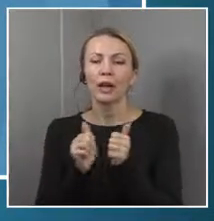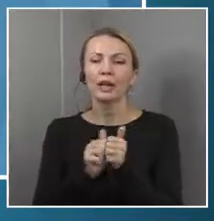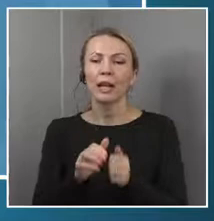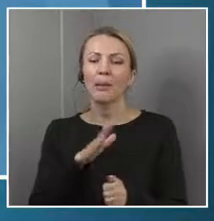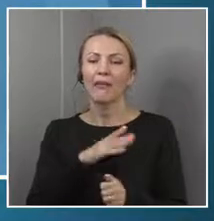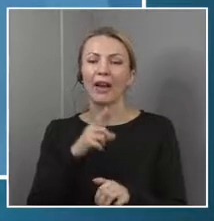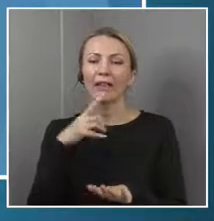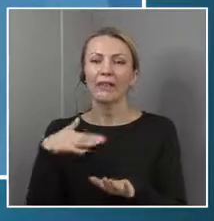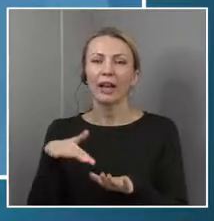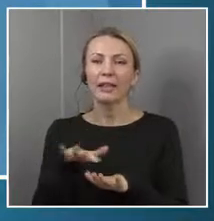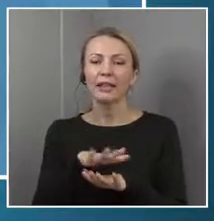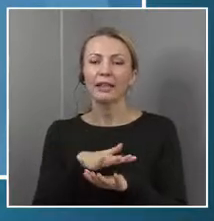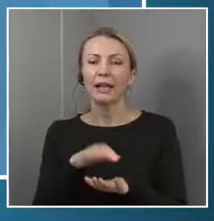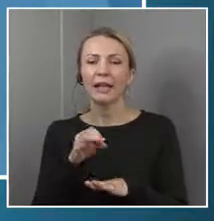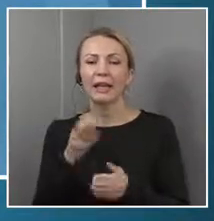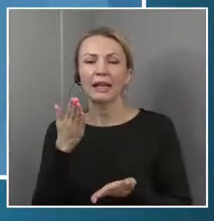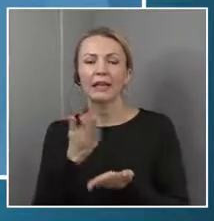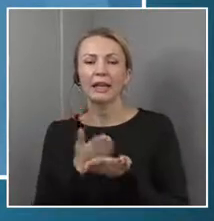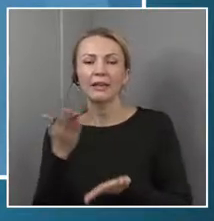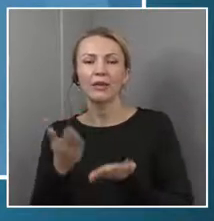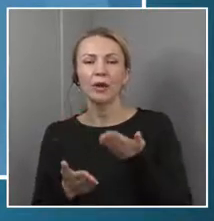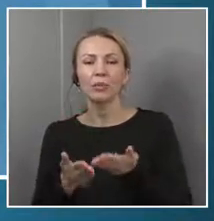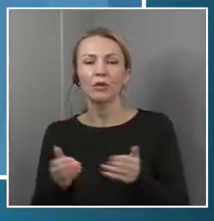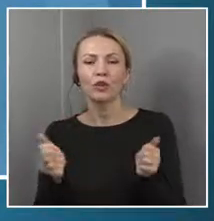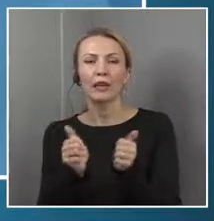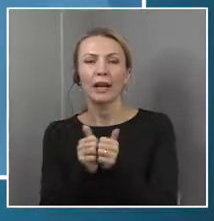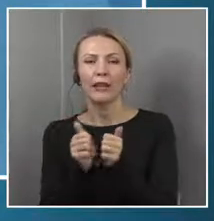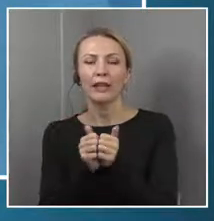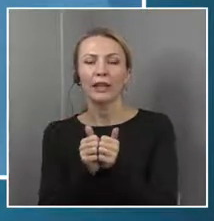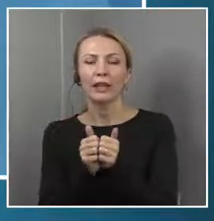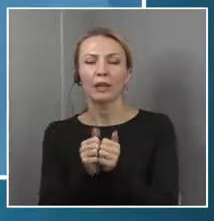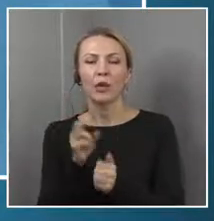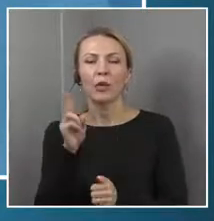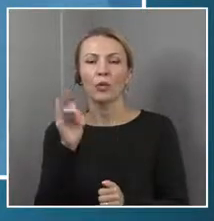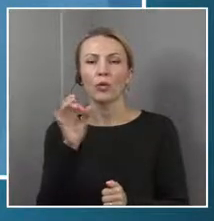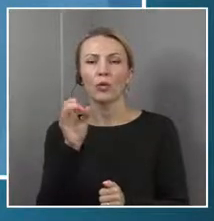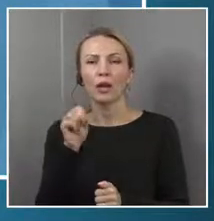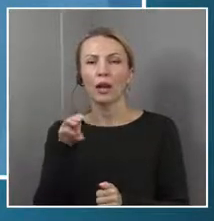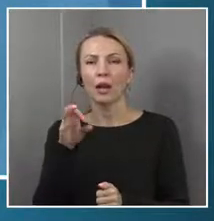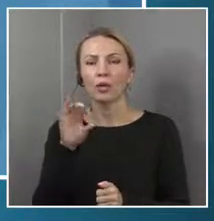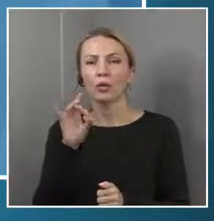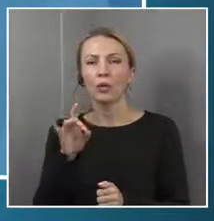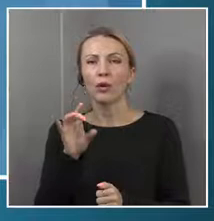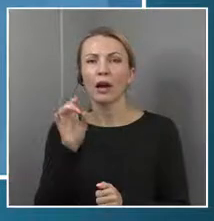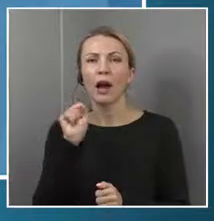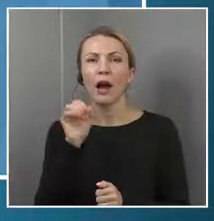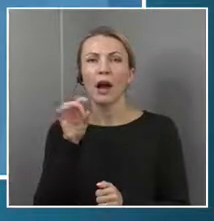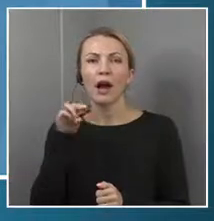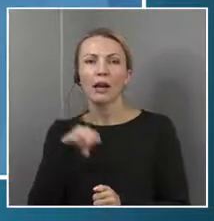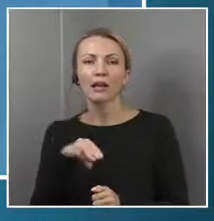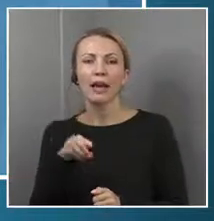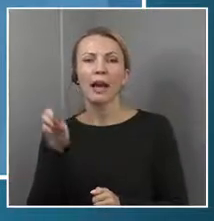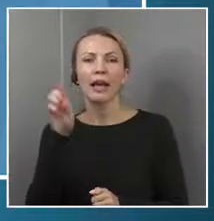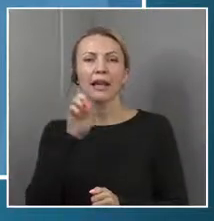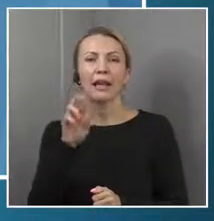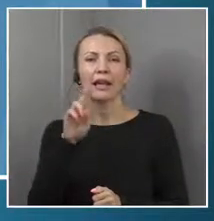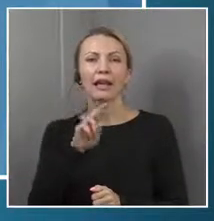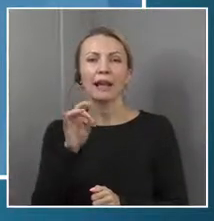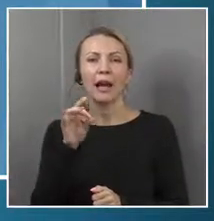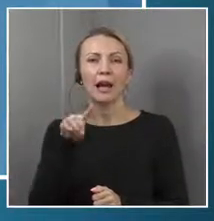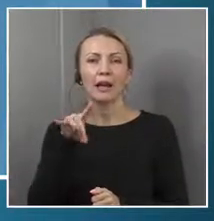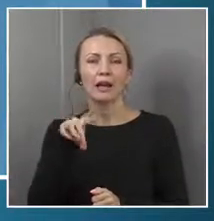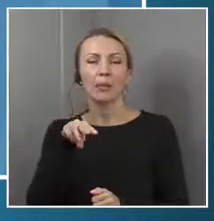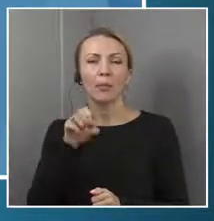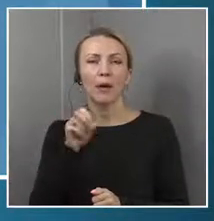tendencies that are in Europe? I know that you come to Russia quite often, and you are a curator of